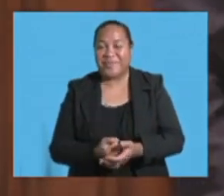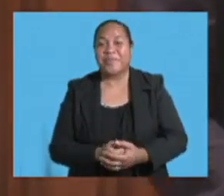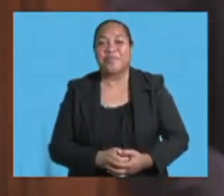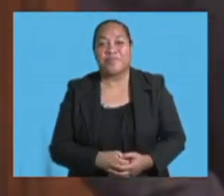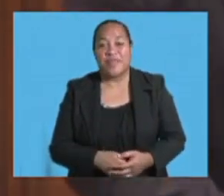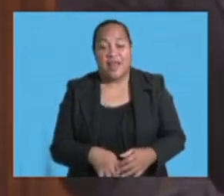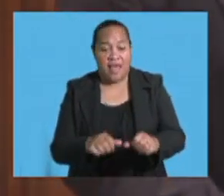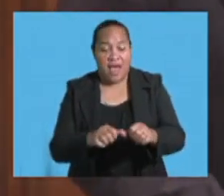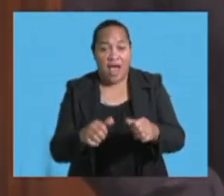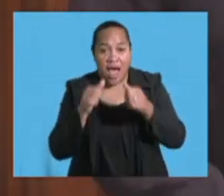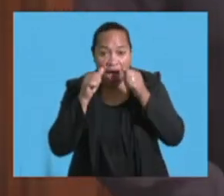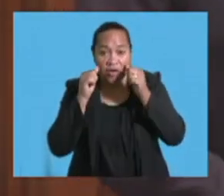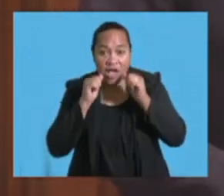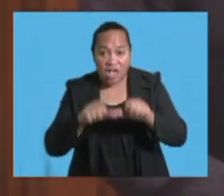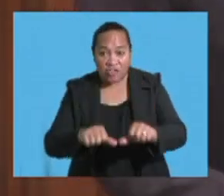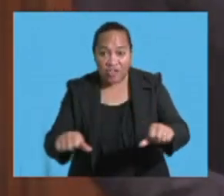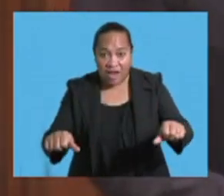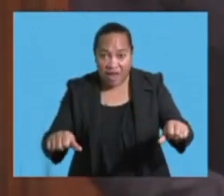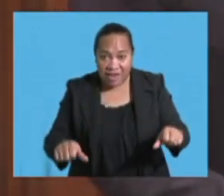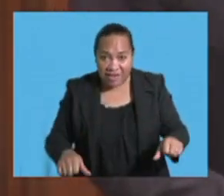Agriculture, the definition of agriculture.